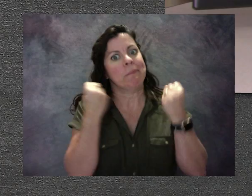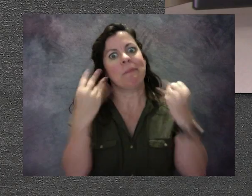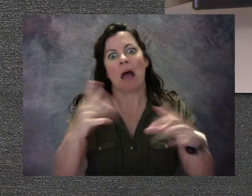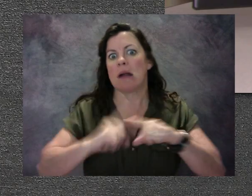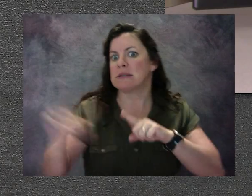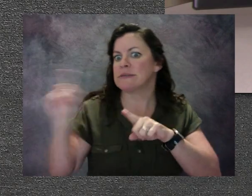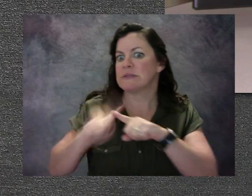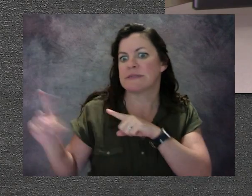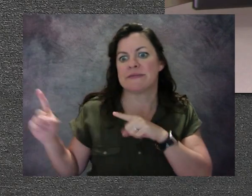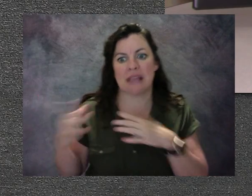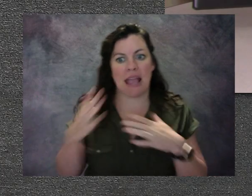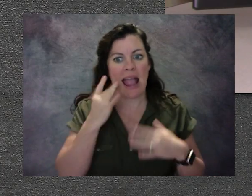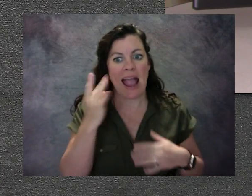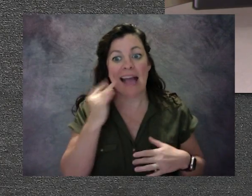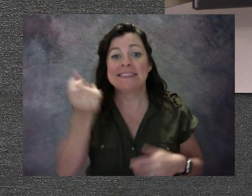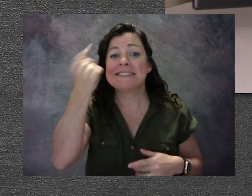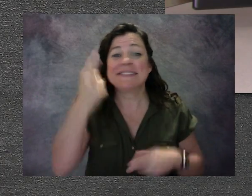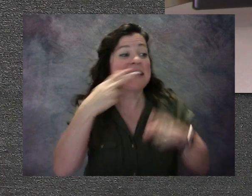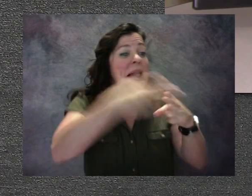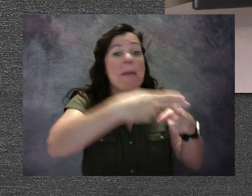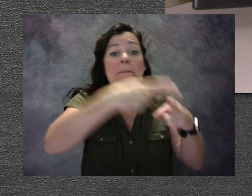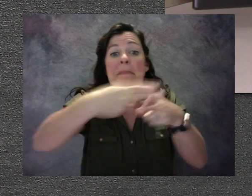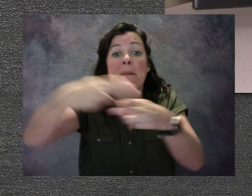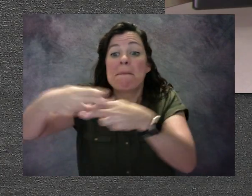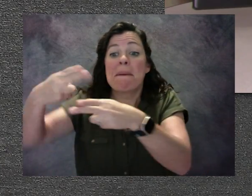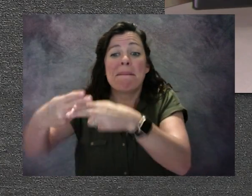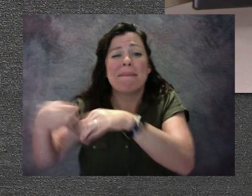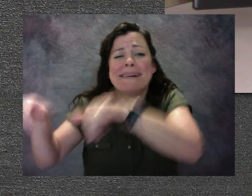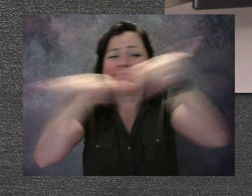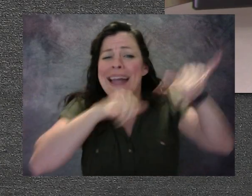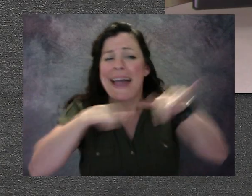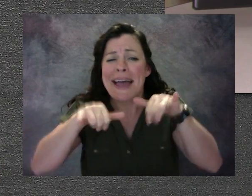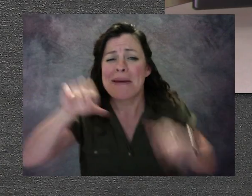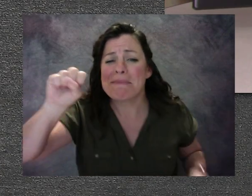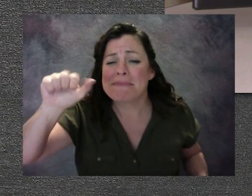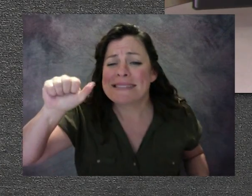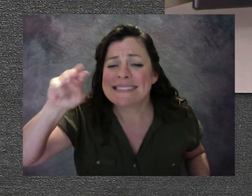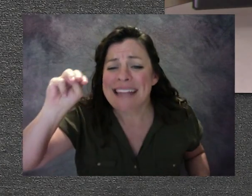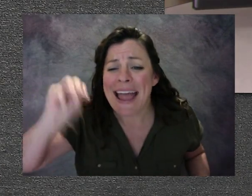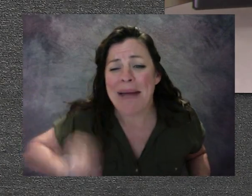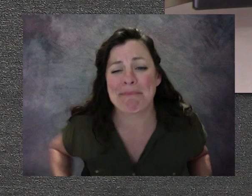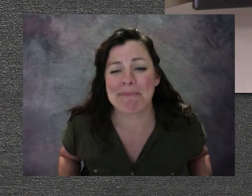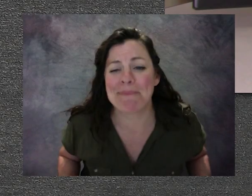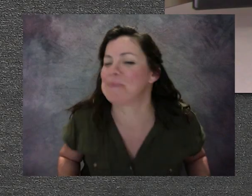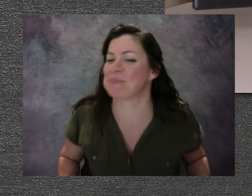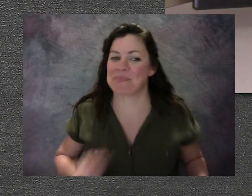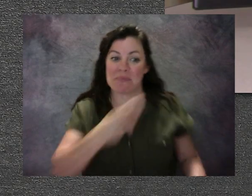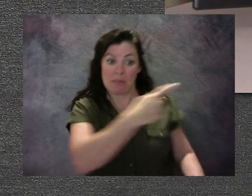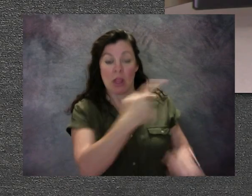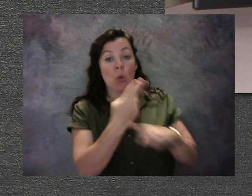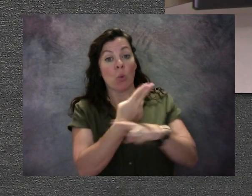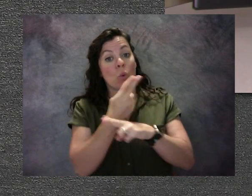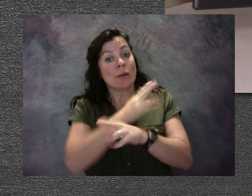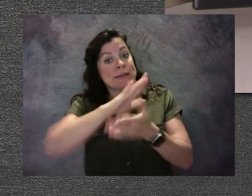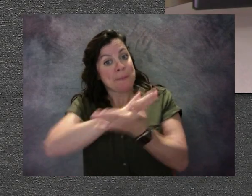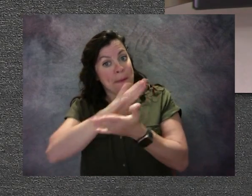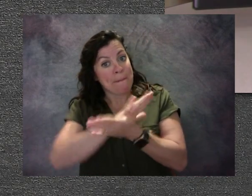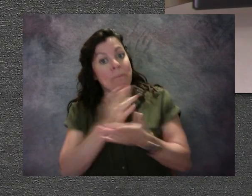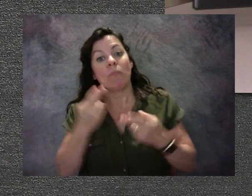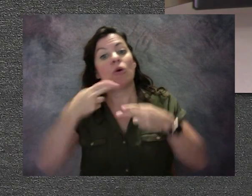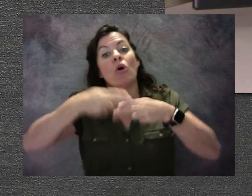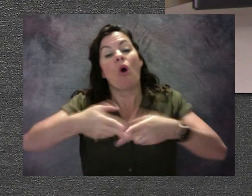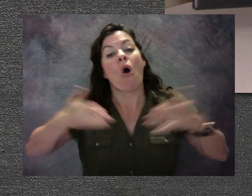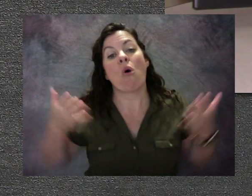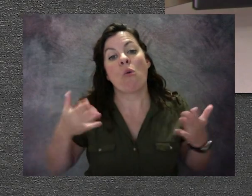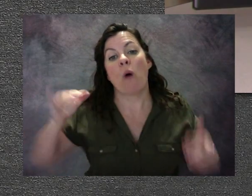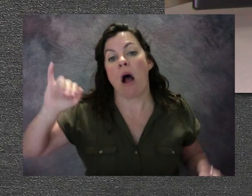name, Sam. So he did an ink blot painting of Sam. Now I know this is a black and white painting, but he painted